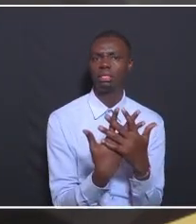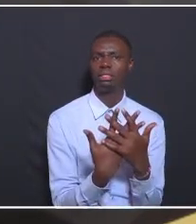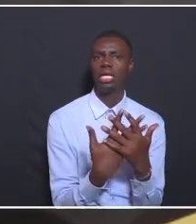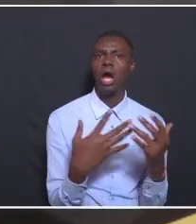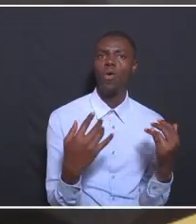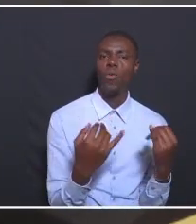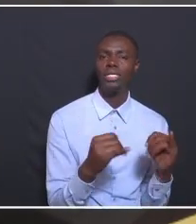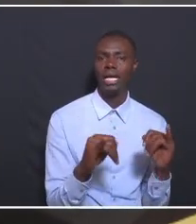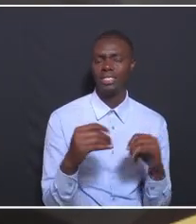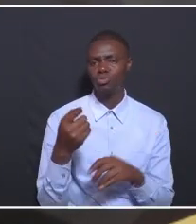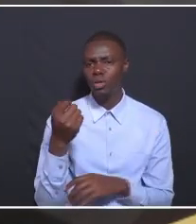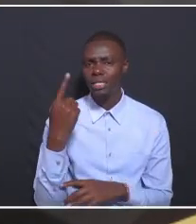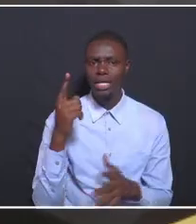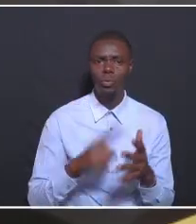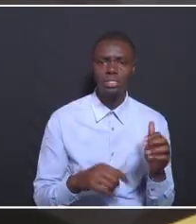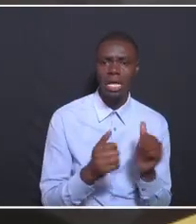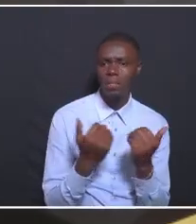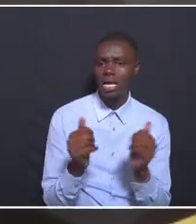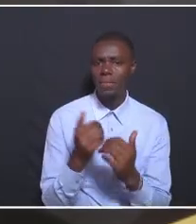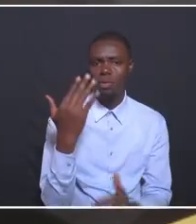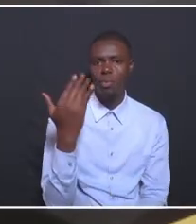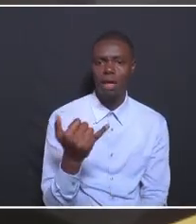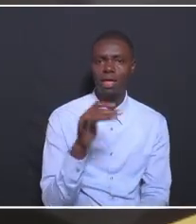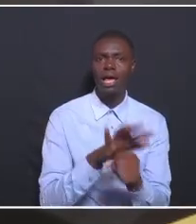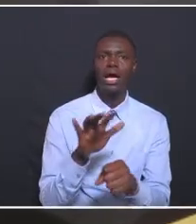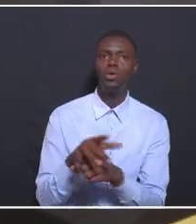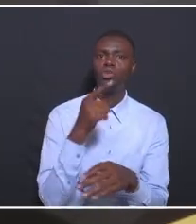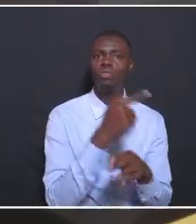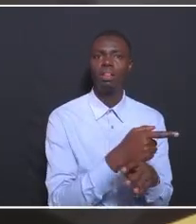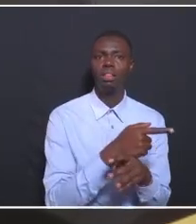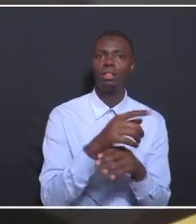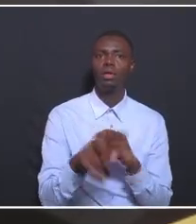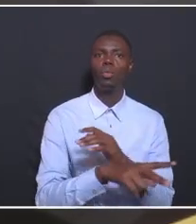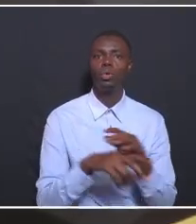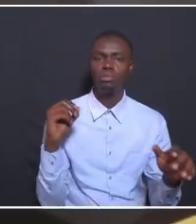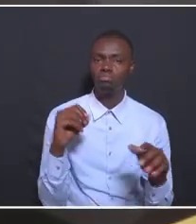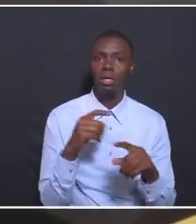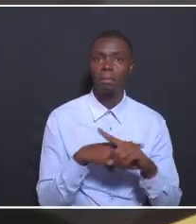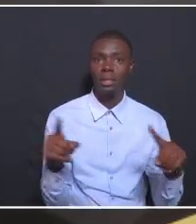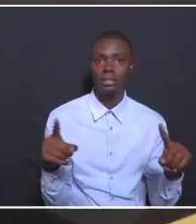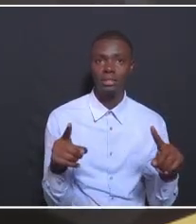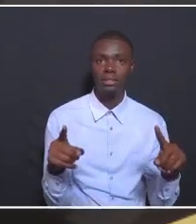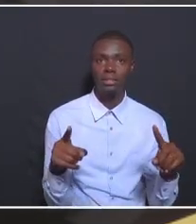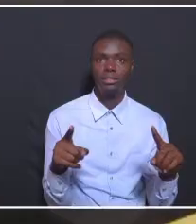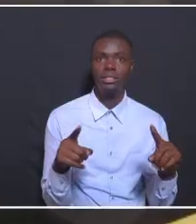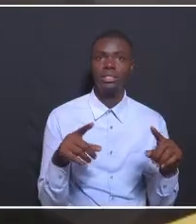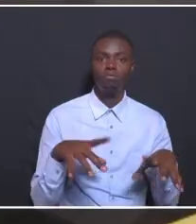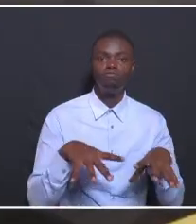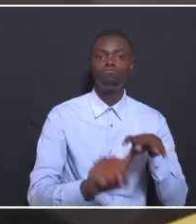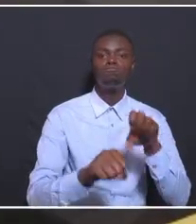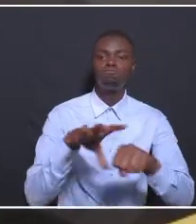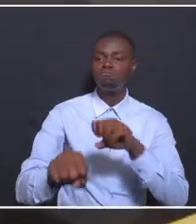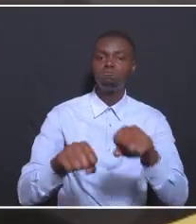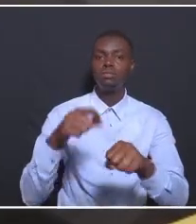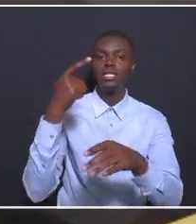to understand what's going on, because a lot of the footage was confiscated. Luckily, they didn't confiscate the footage we